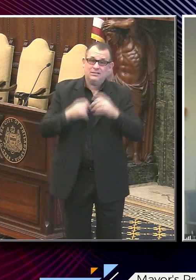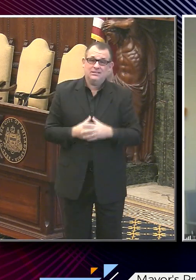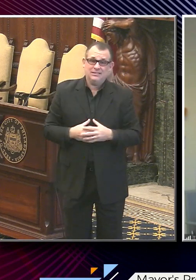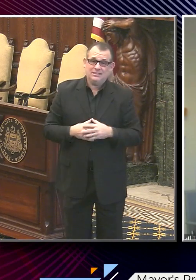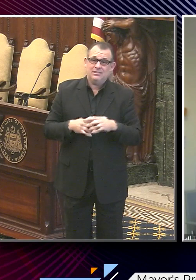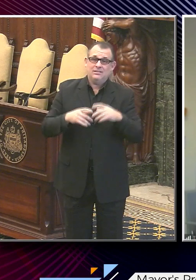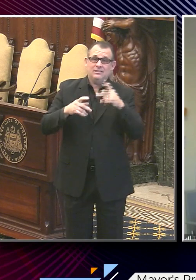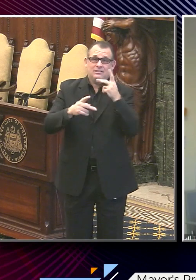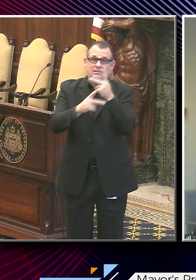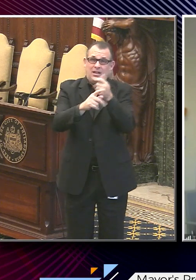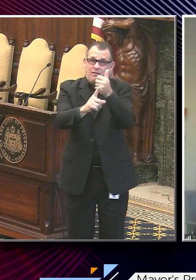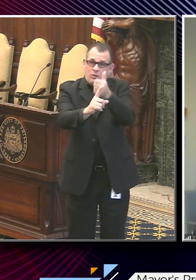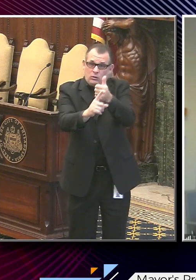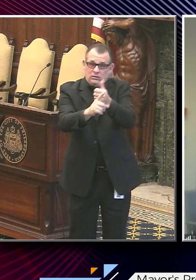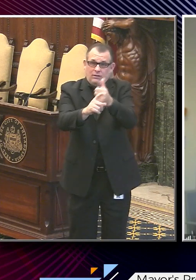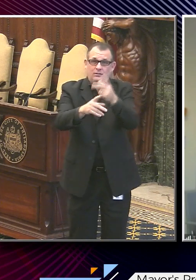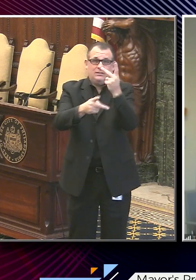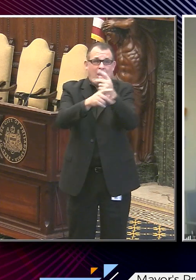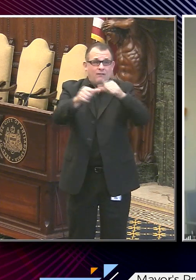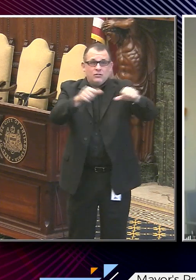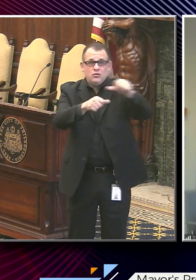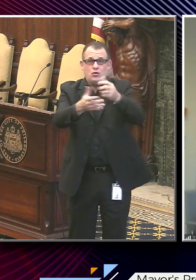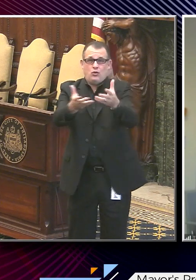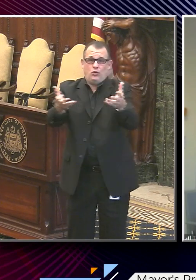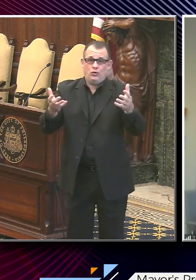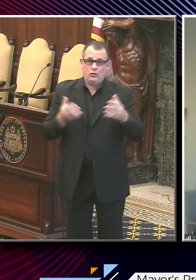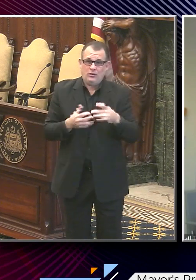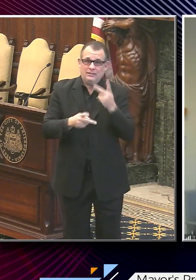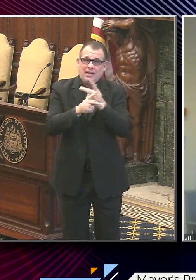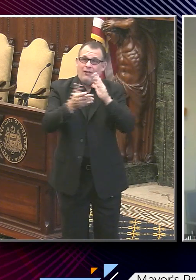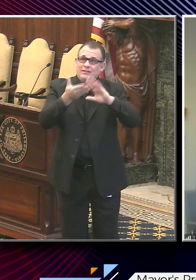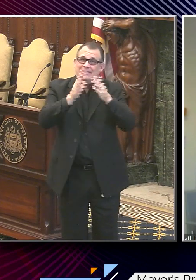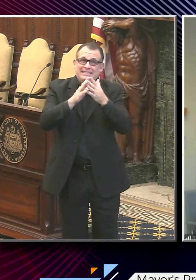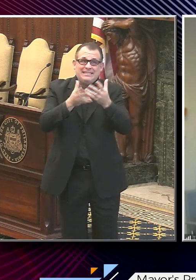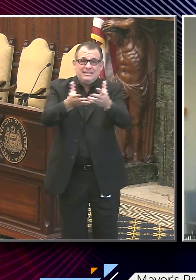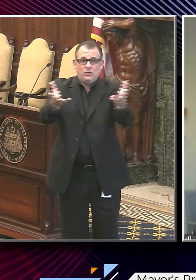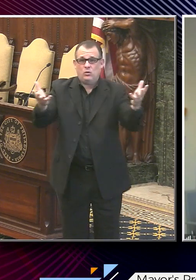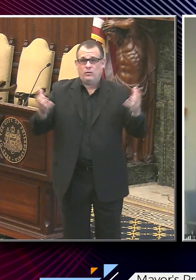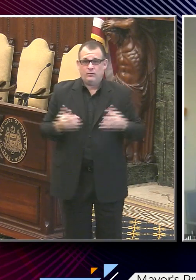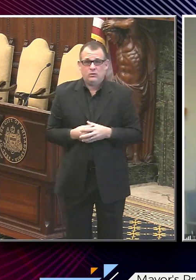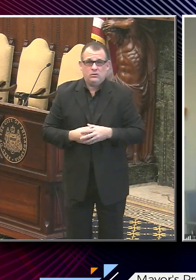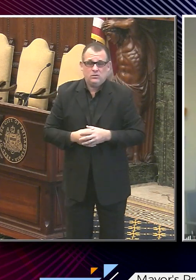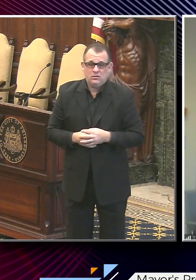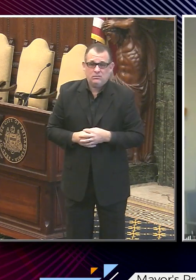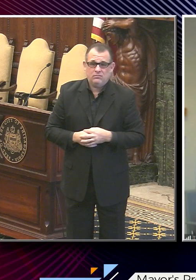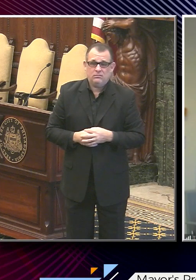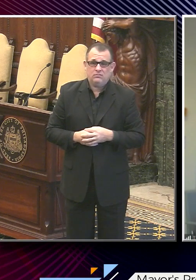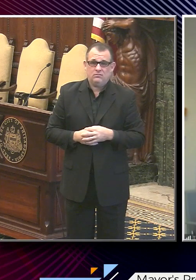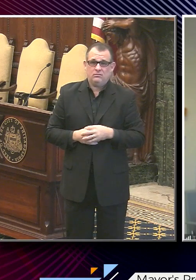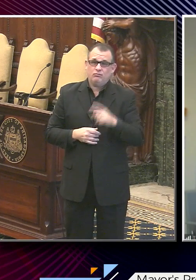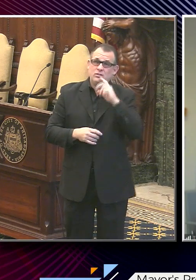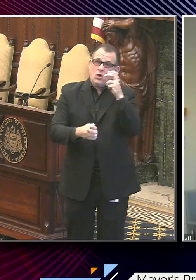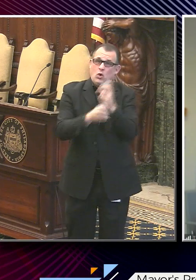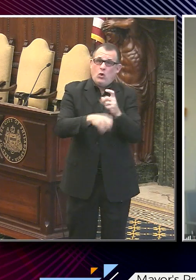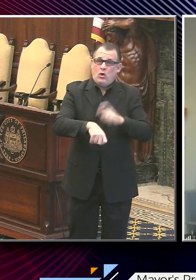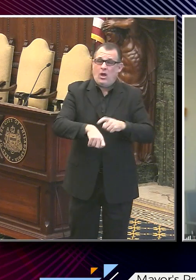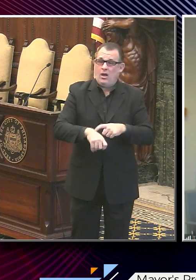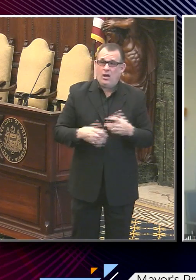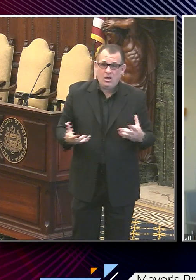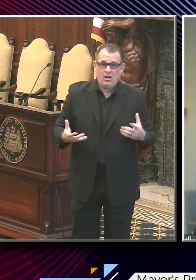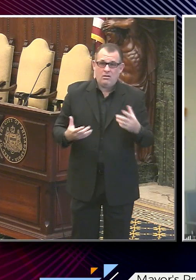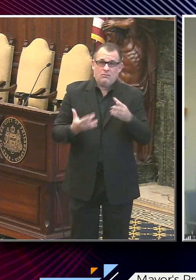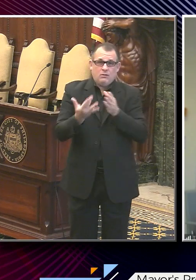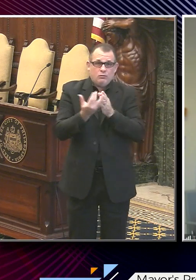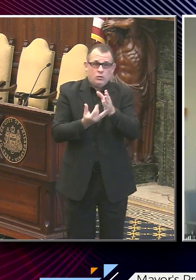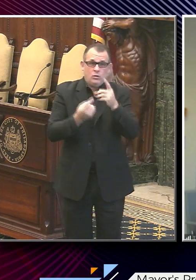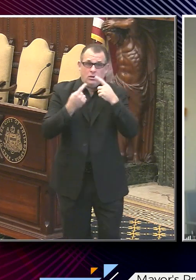family members, your friends, and the city as a whole. As I've said, this is a difficult period, but we will get through it. We've lasted